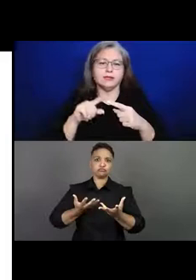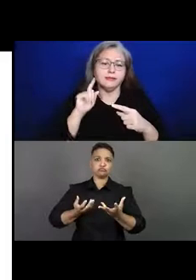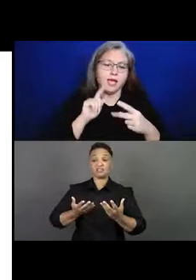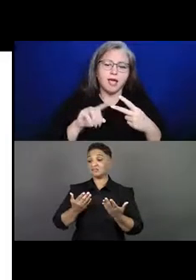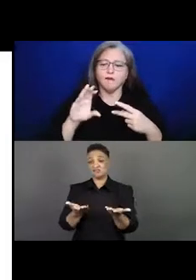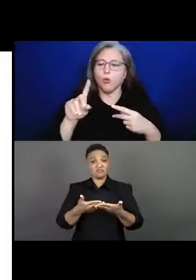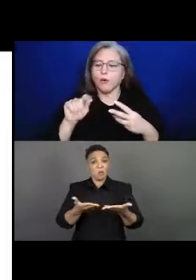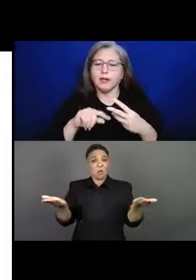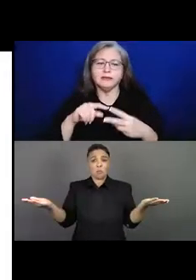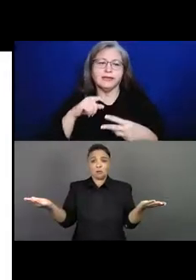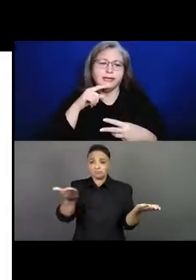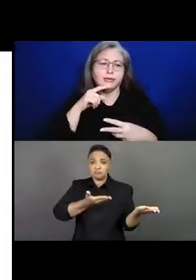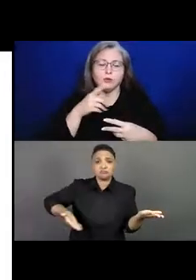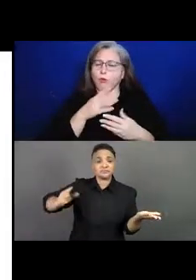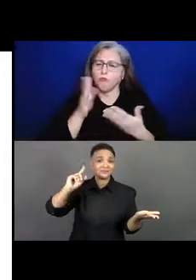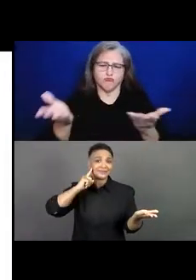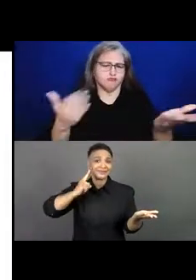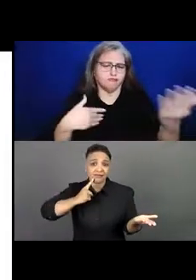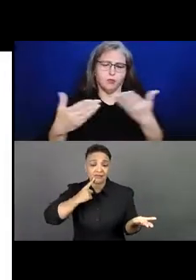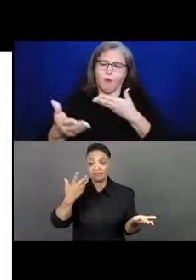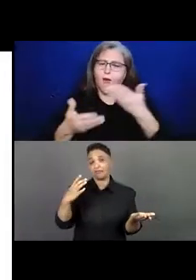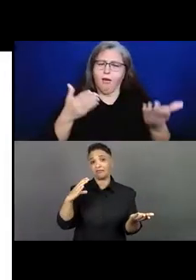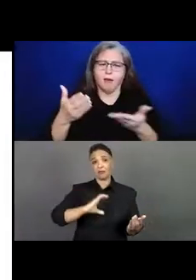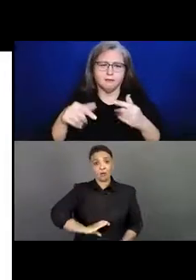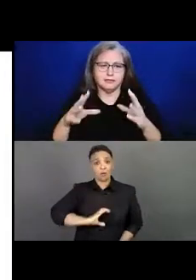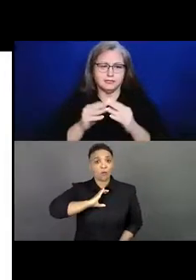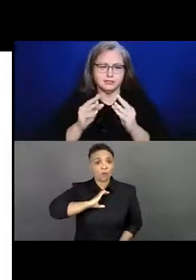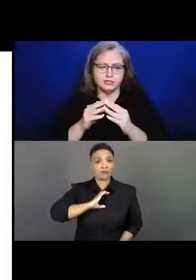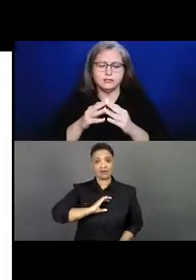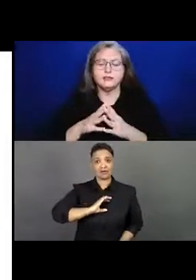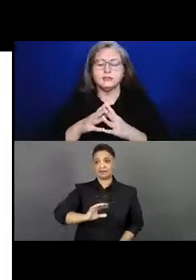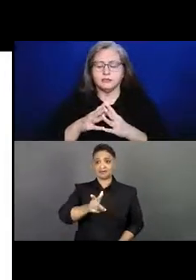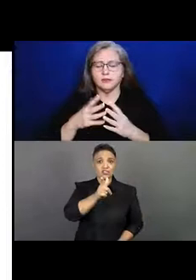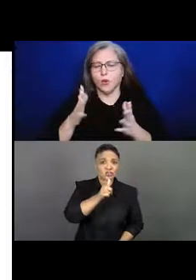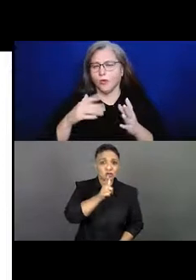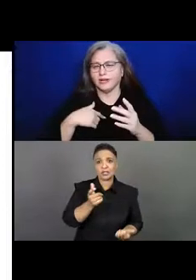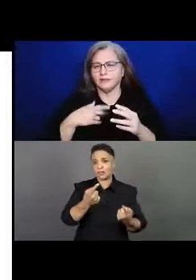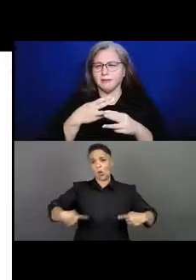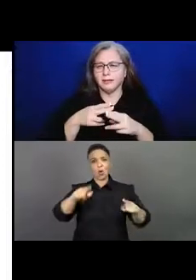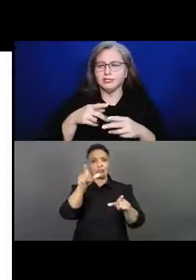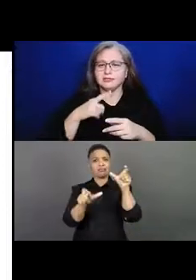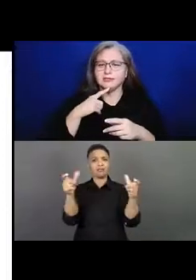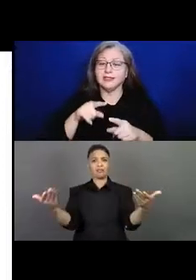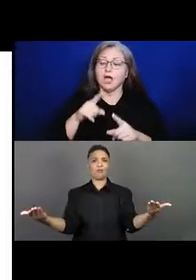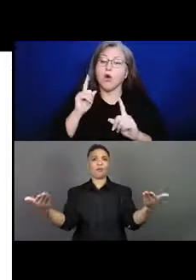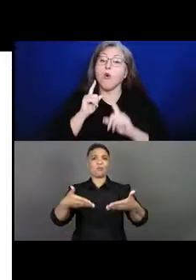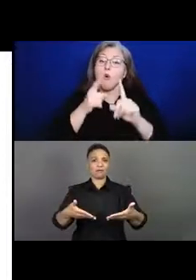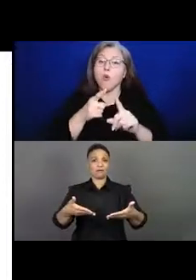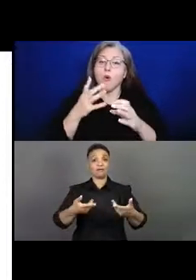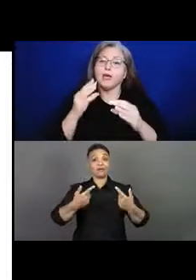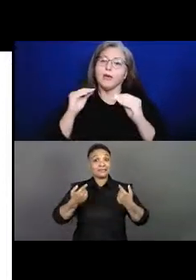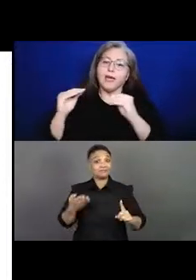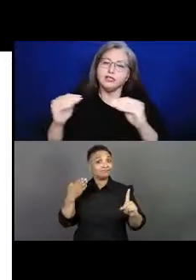So everyone is welcome in the session. As we know, we've said it before, objective is just to educate as much as we